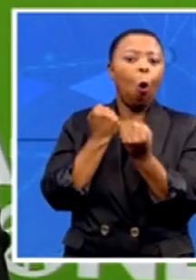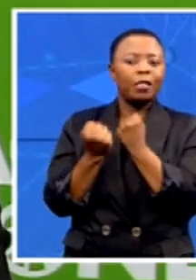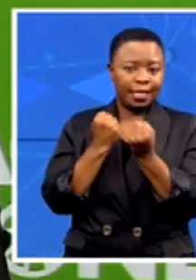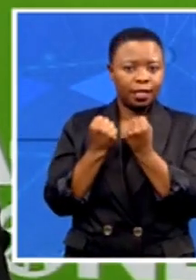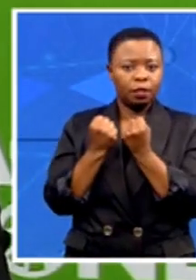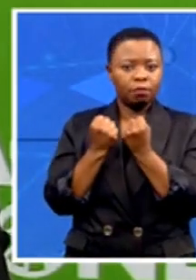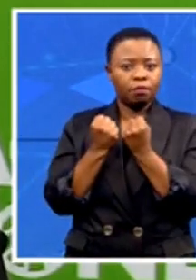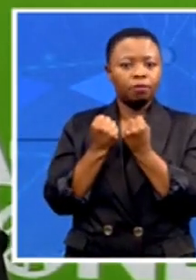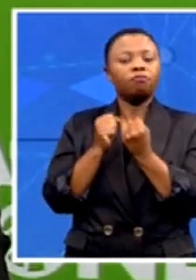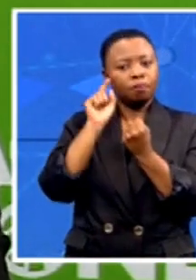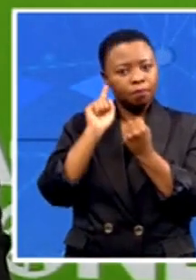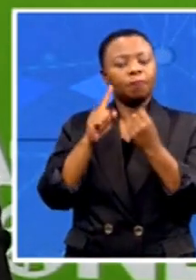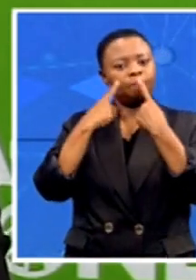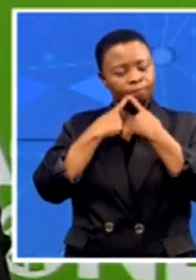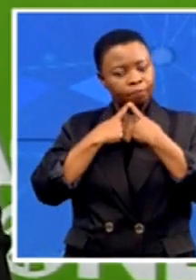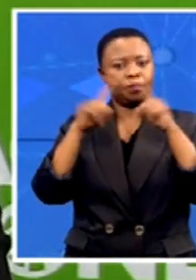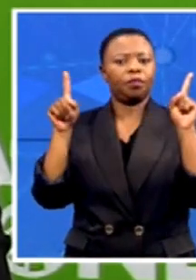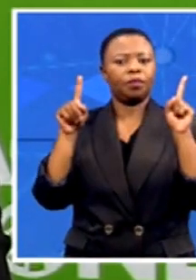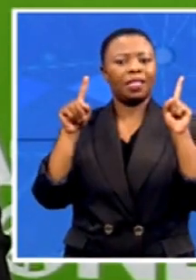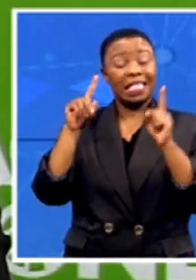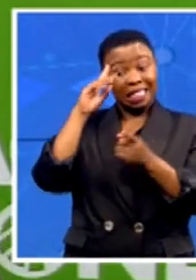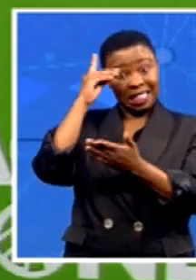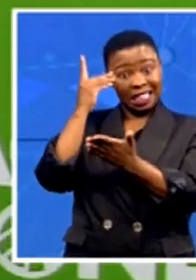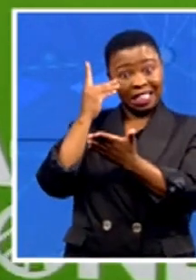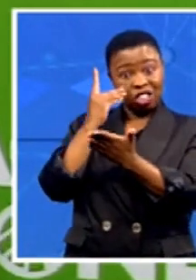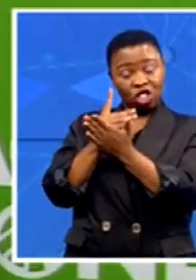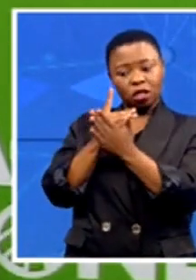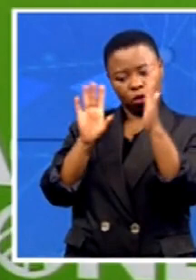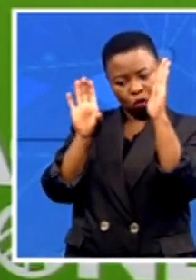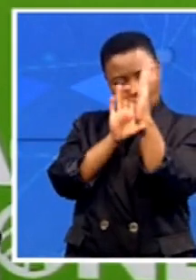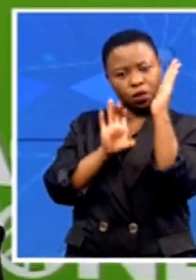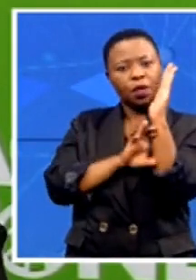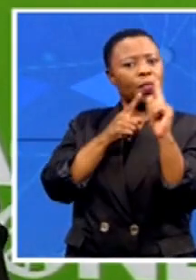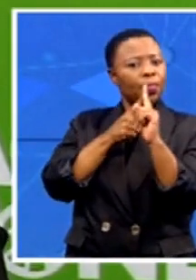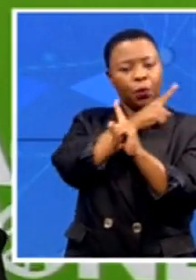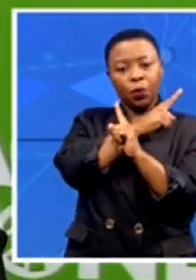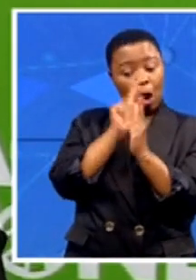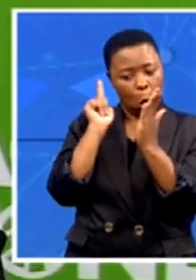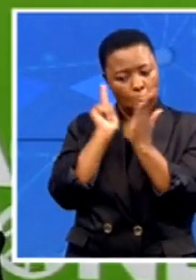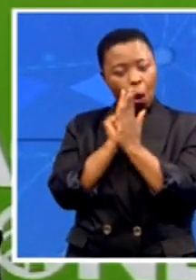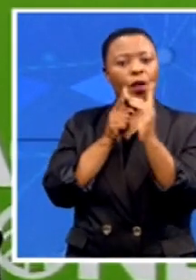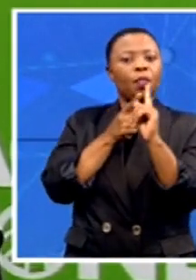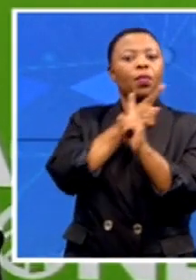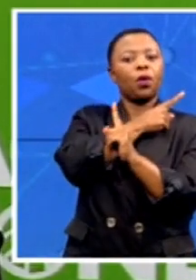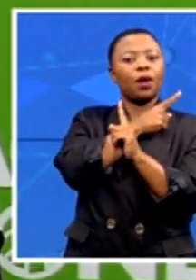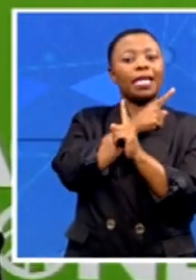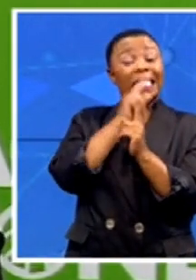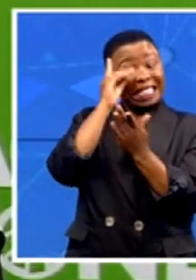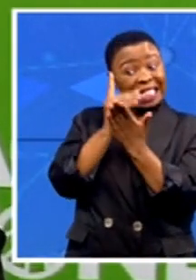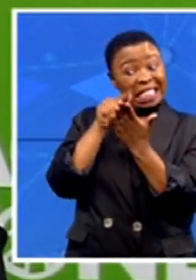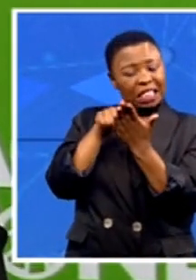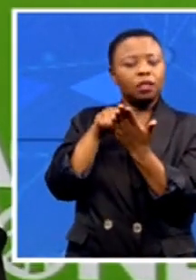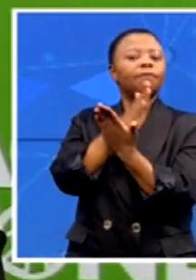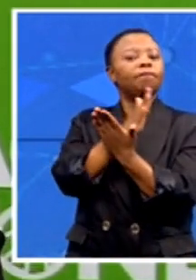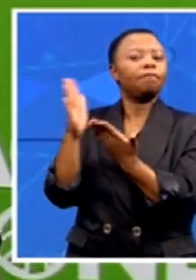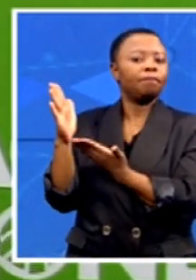decision is unconstitutional and it is unlawful, and to set aside that decision, and then directing that